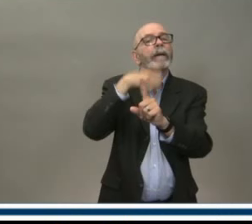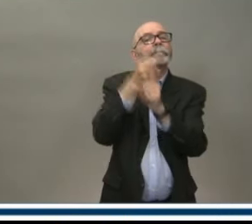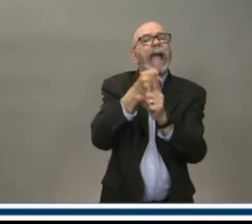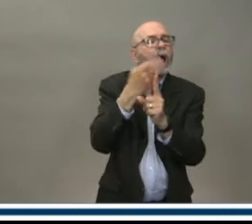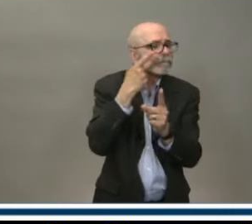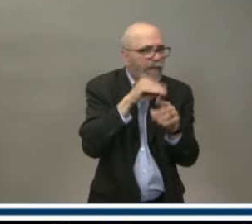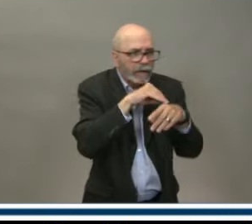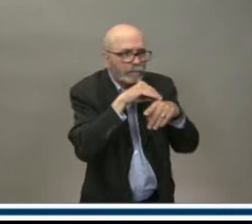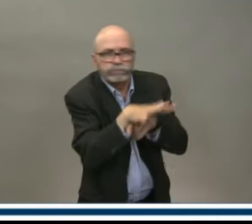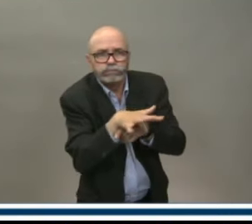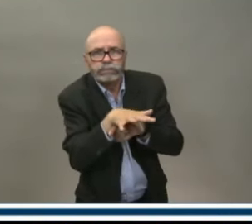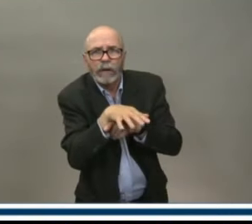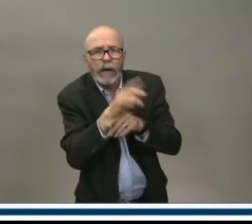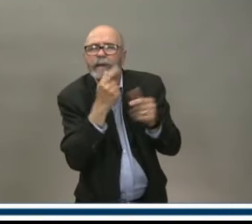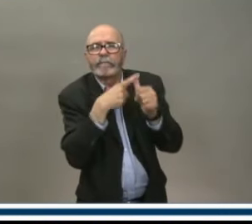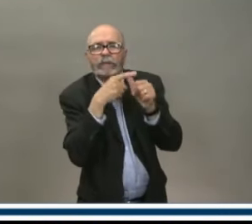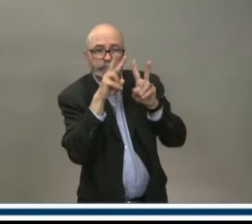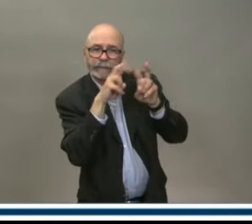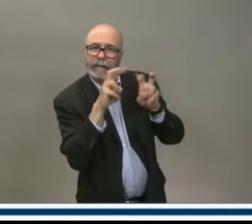critical staffing issues